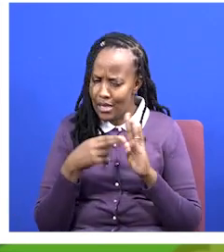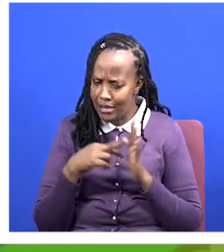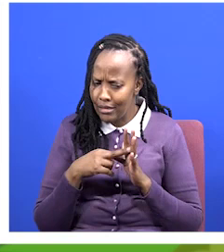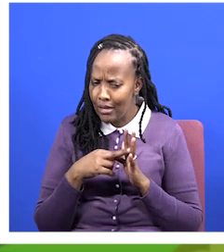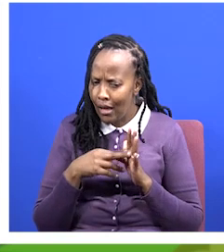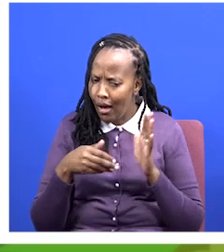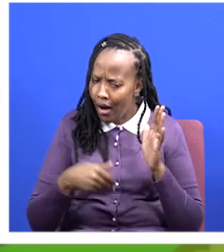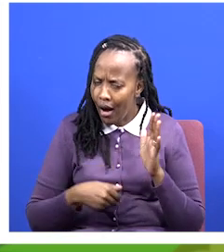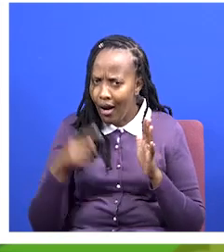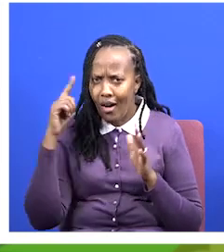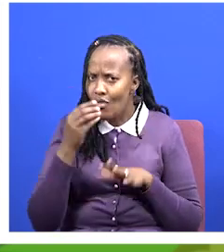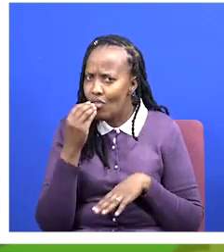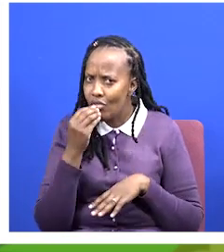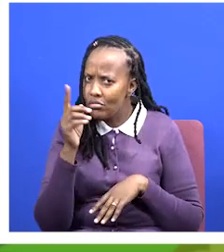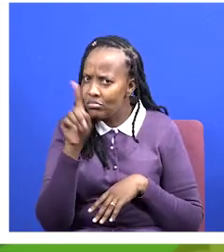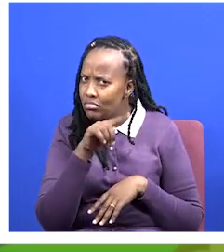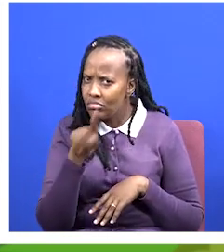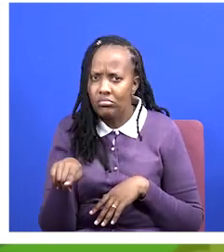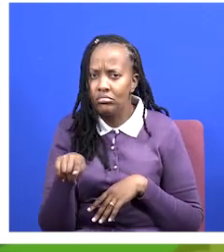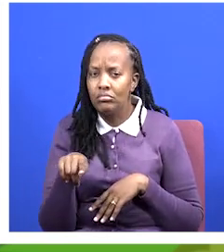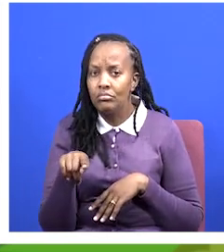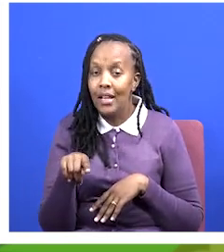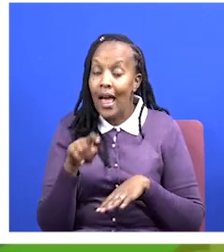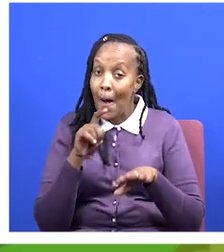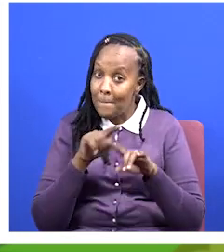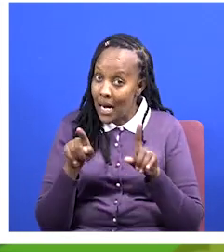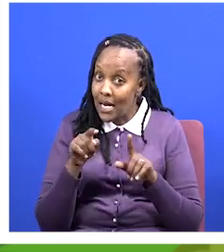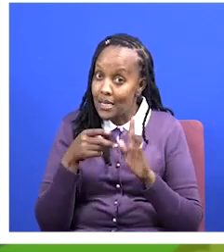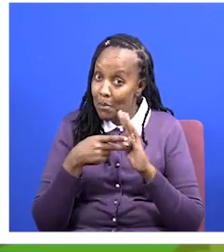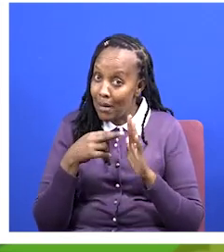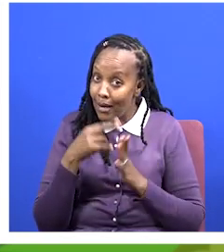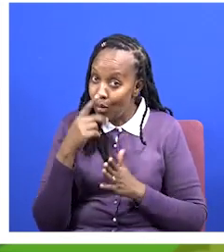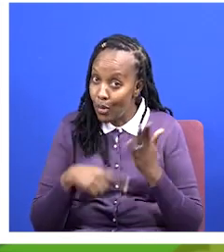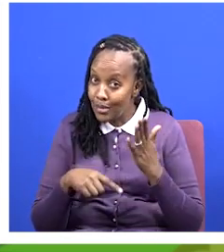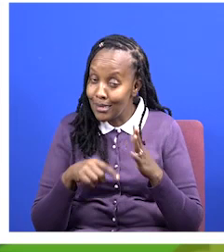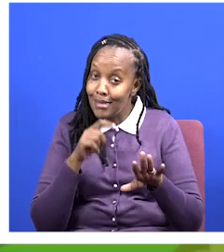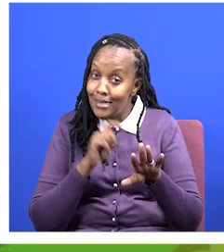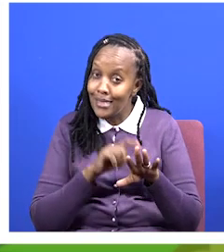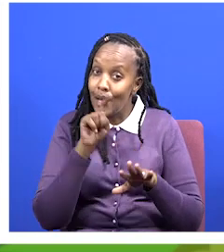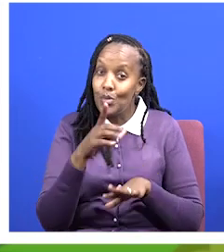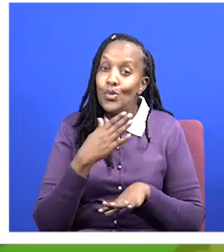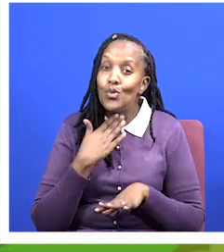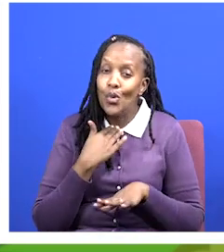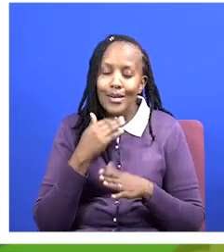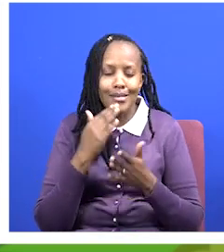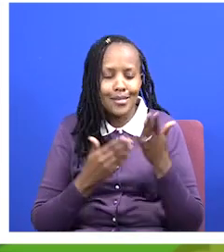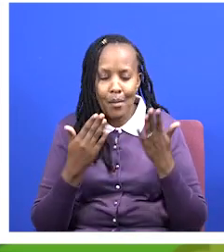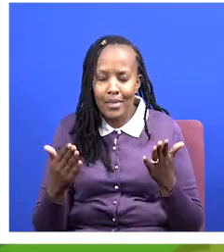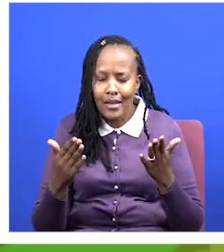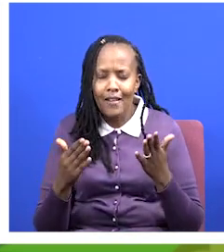hunger and thirst for food, but he meant when you want something very, very, very